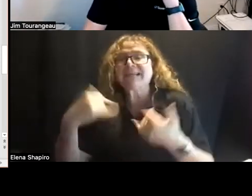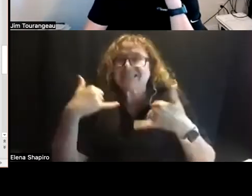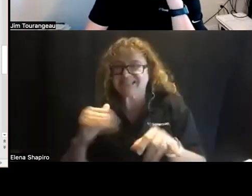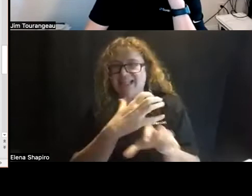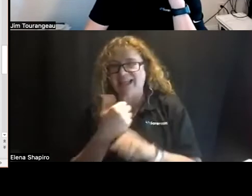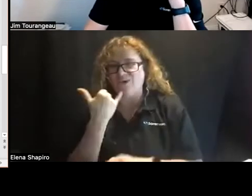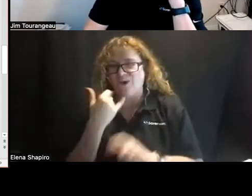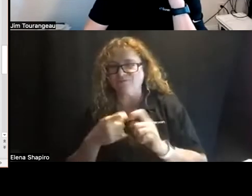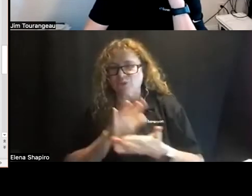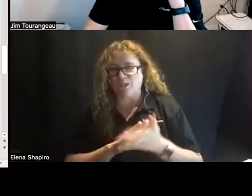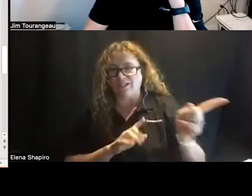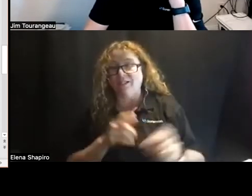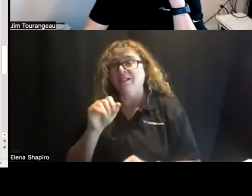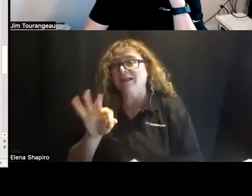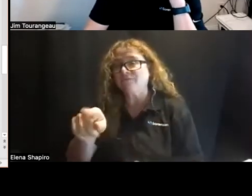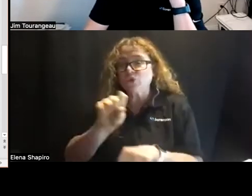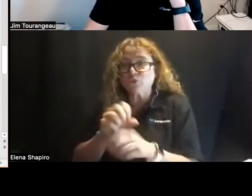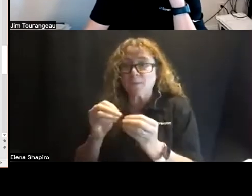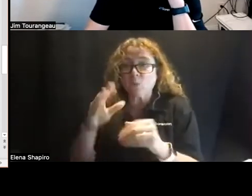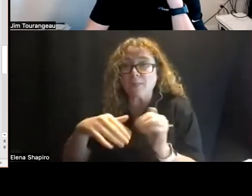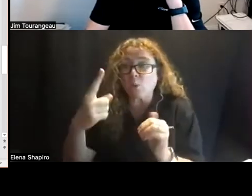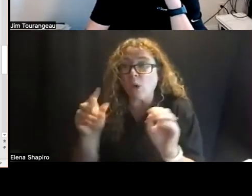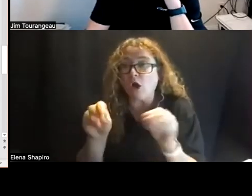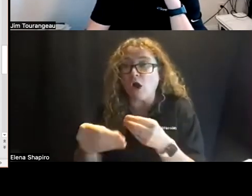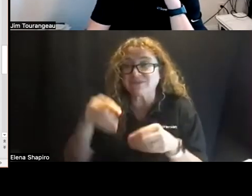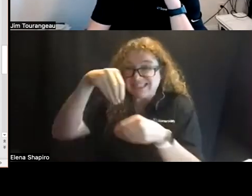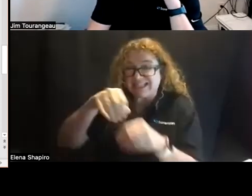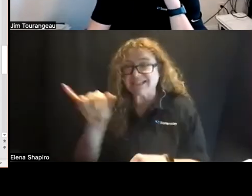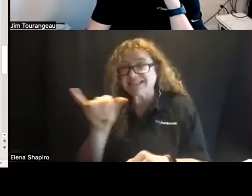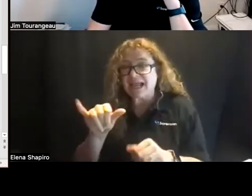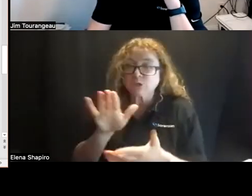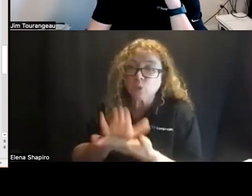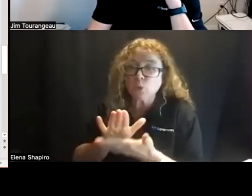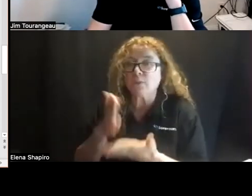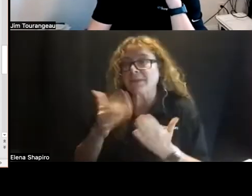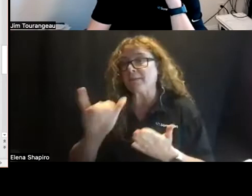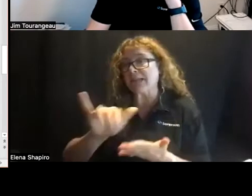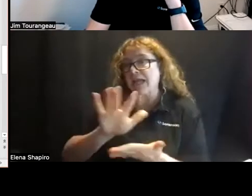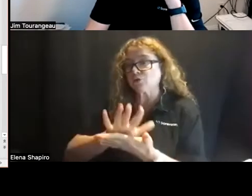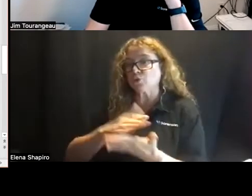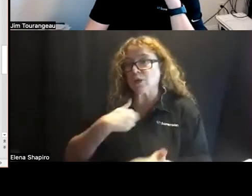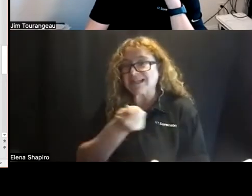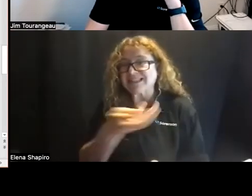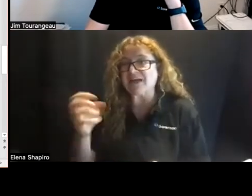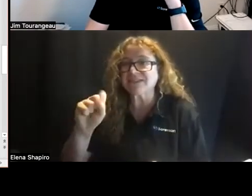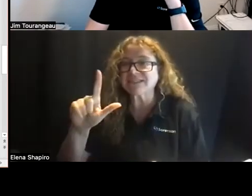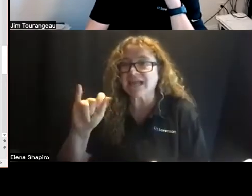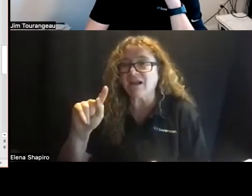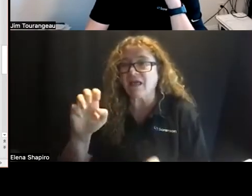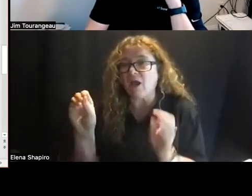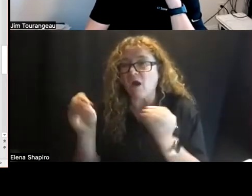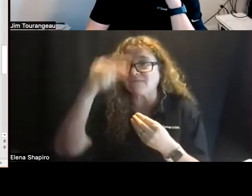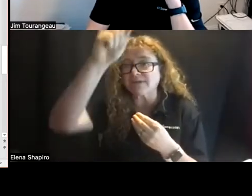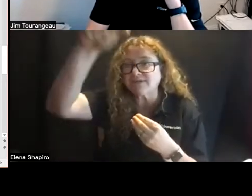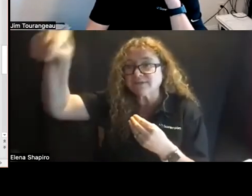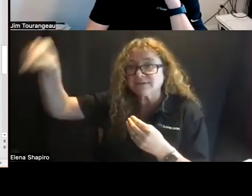a secondary VP at home and still get your calls routed there. If you're using more than one office in the same school or organization,